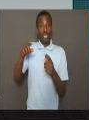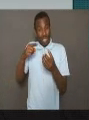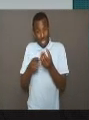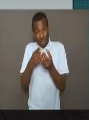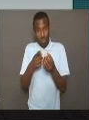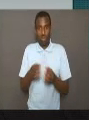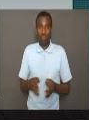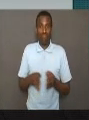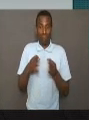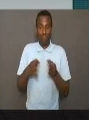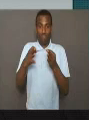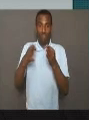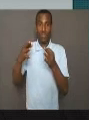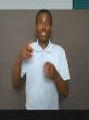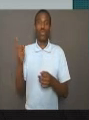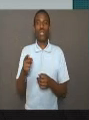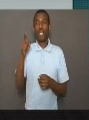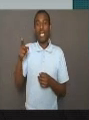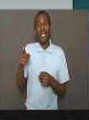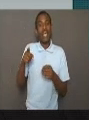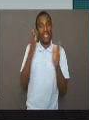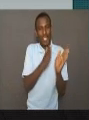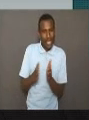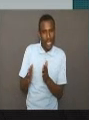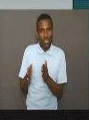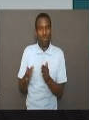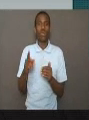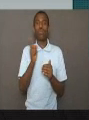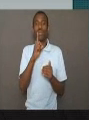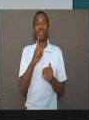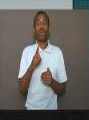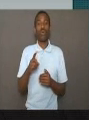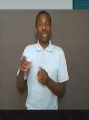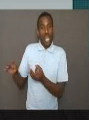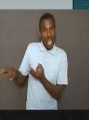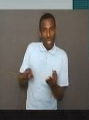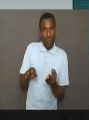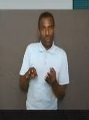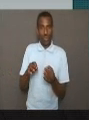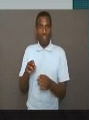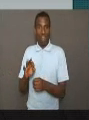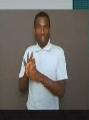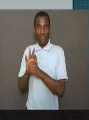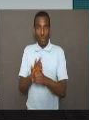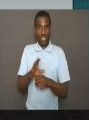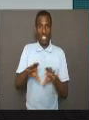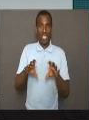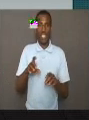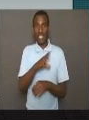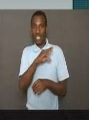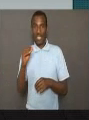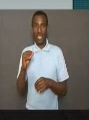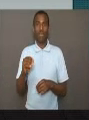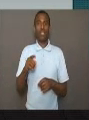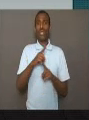This is designed to force the liquid in the pipes to rapidly change to a